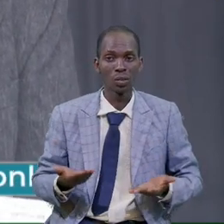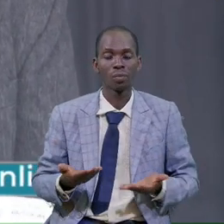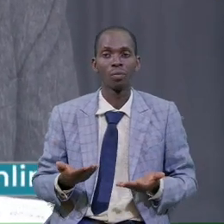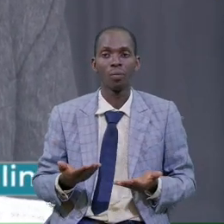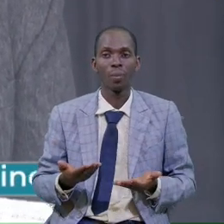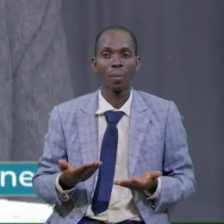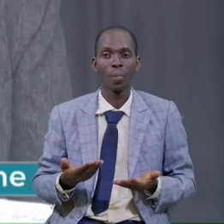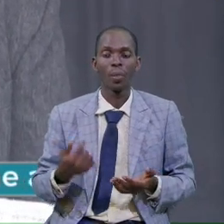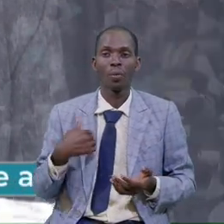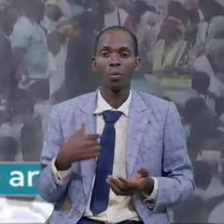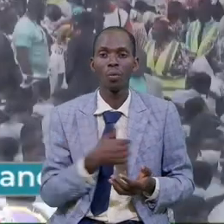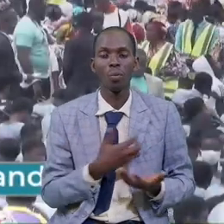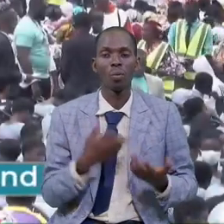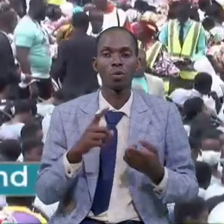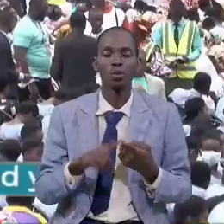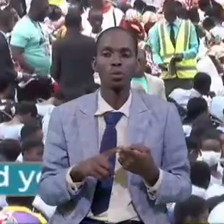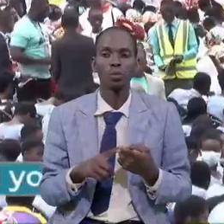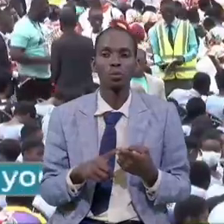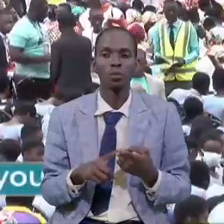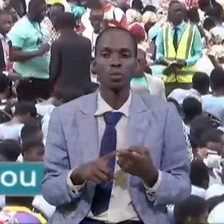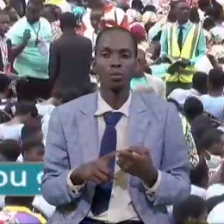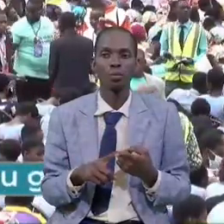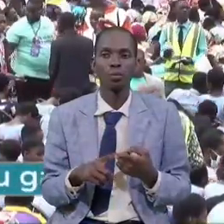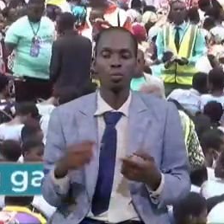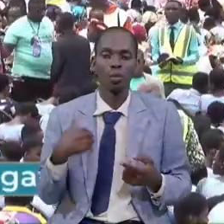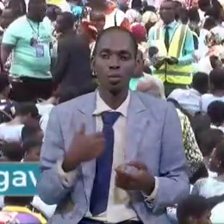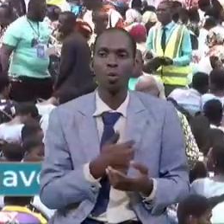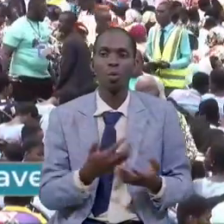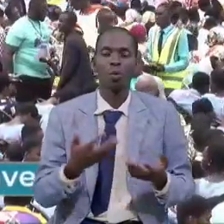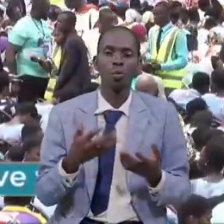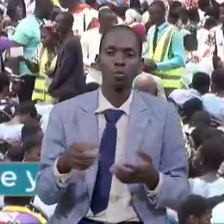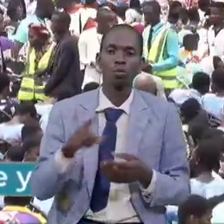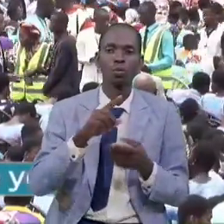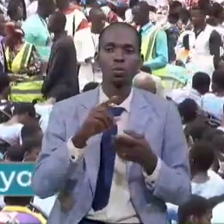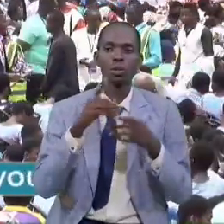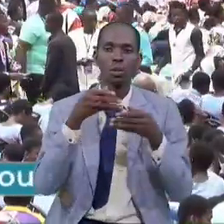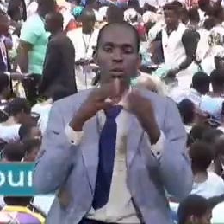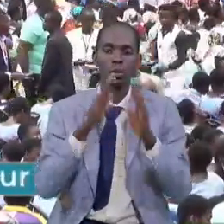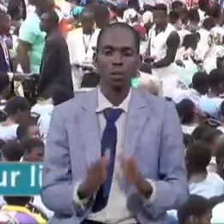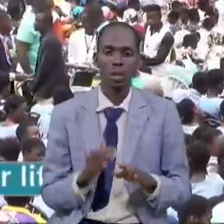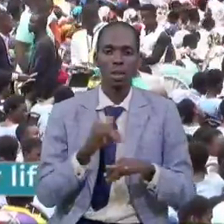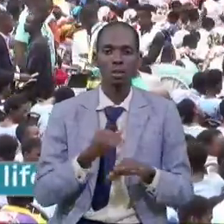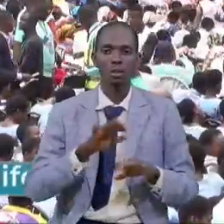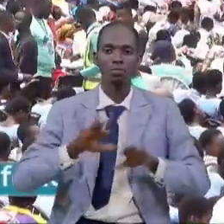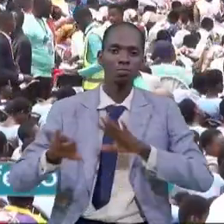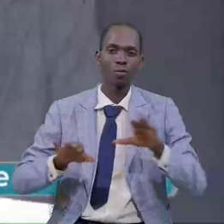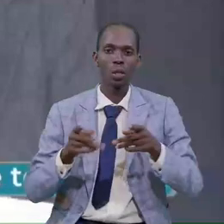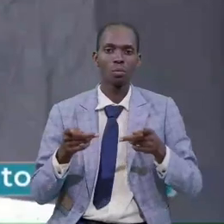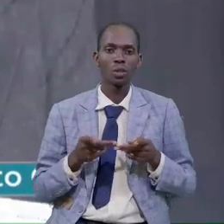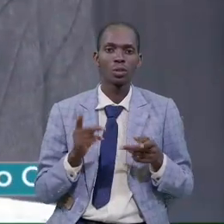give information that will help them to attend the online